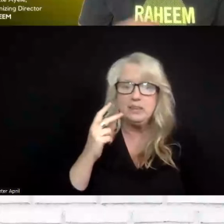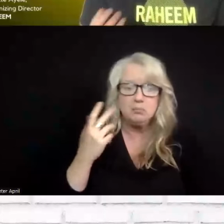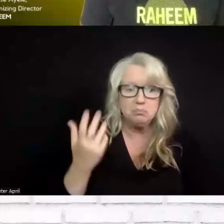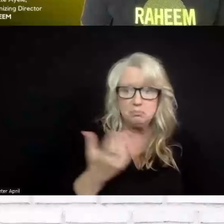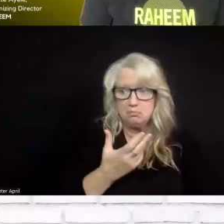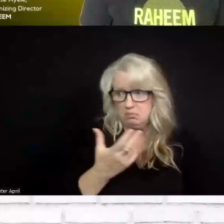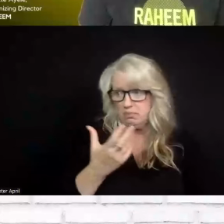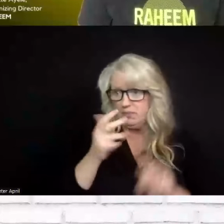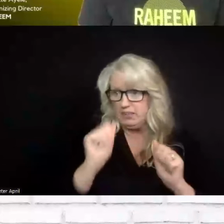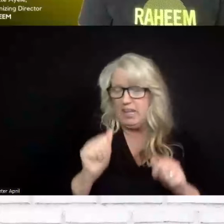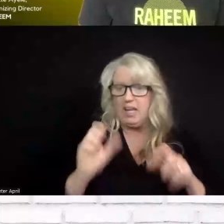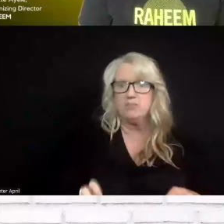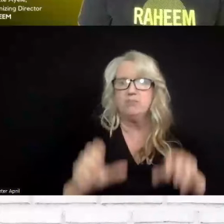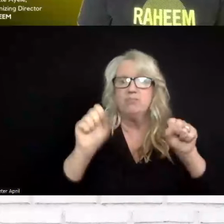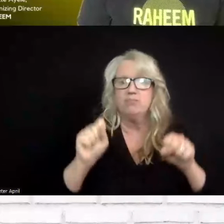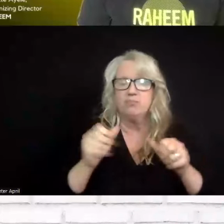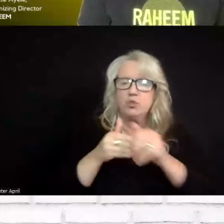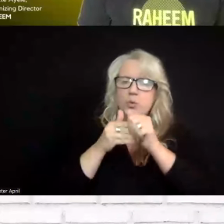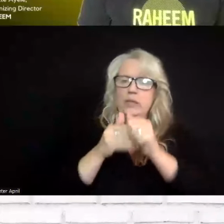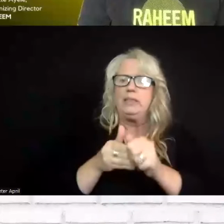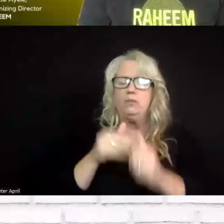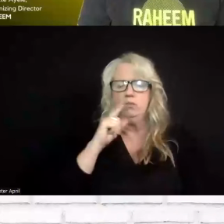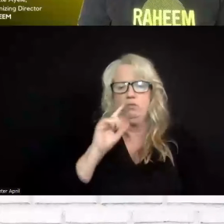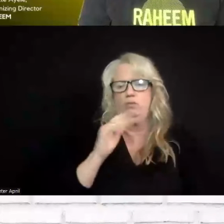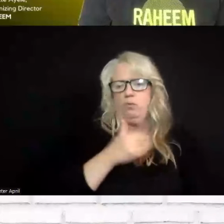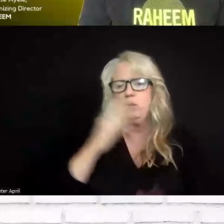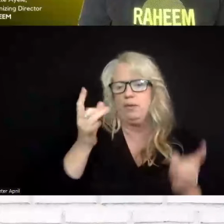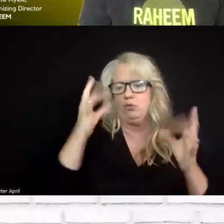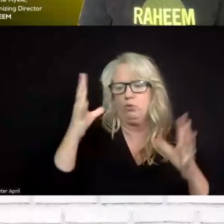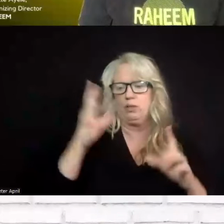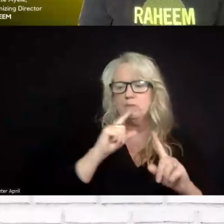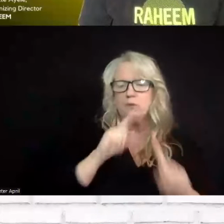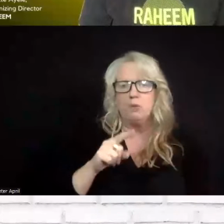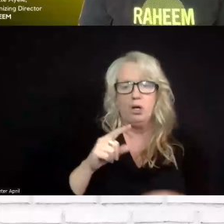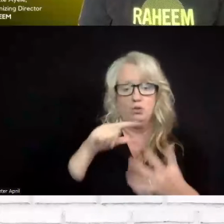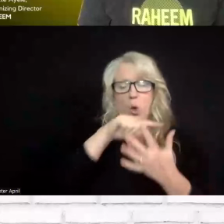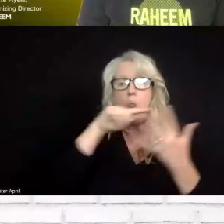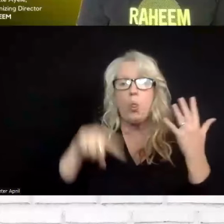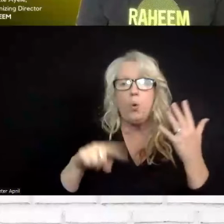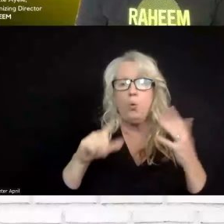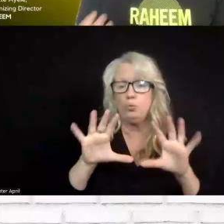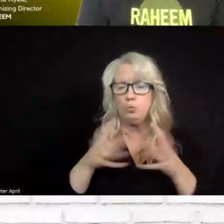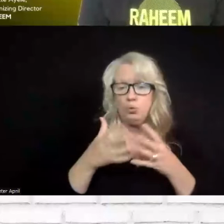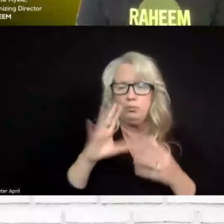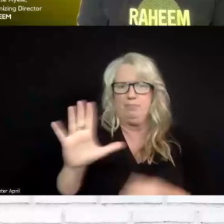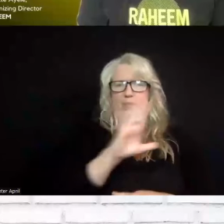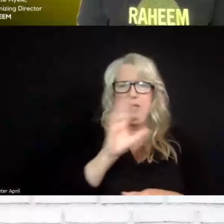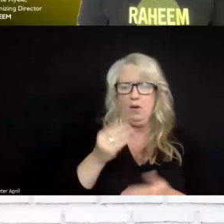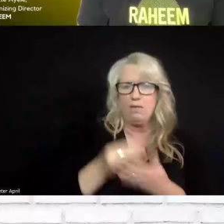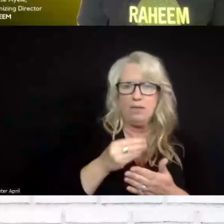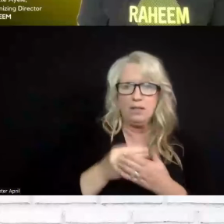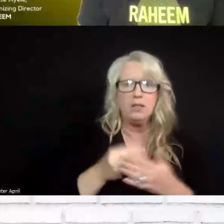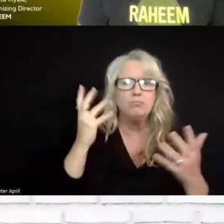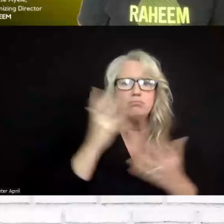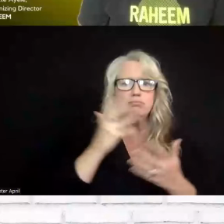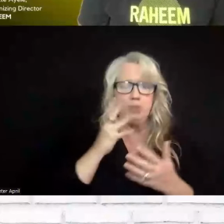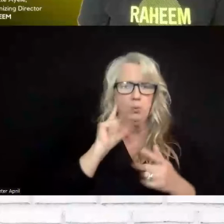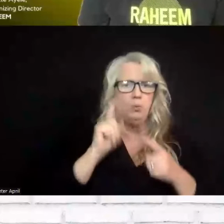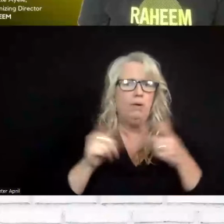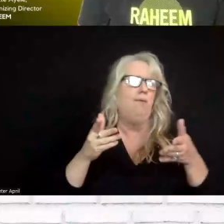as a conductor for the future of crisis response. And I think those groups and that kind of funding is really what's going to allow